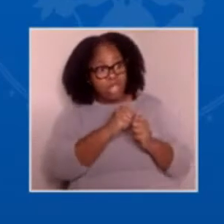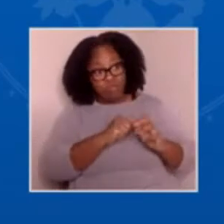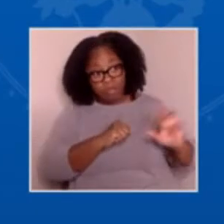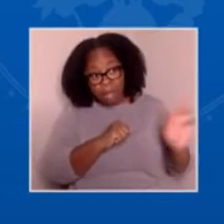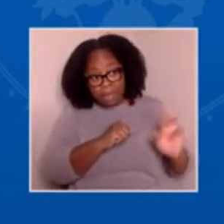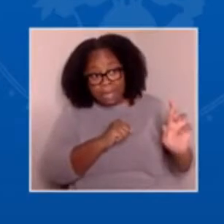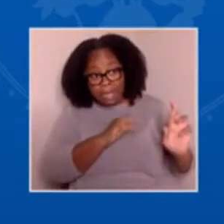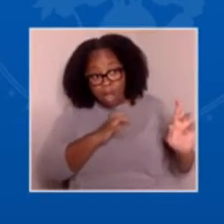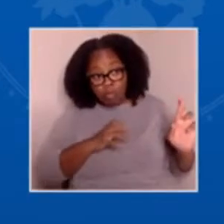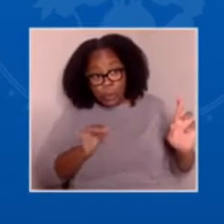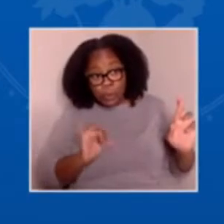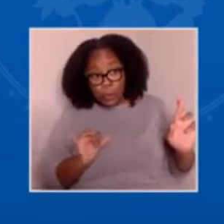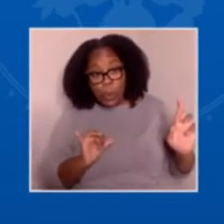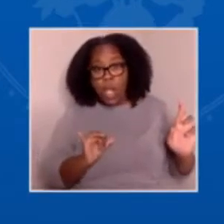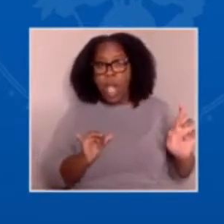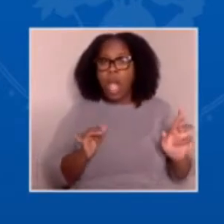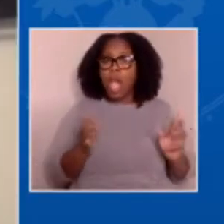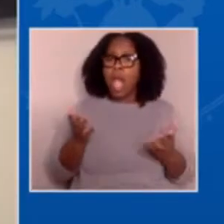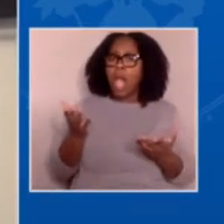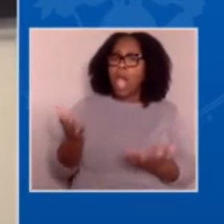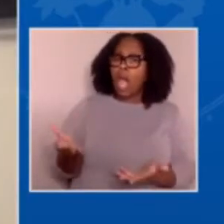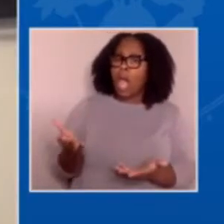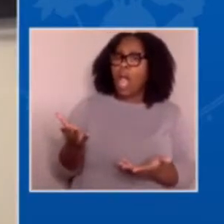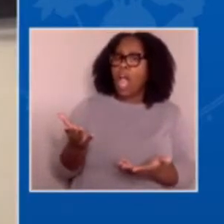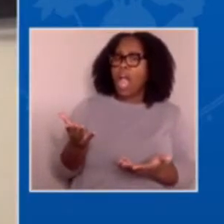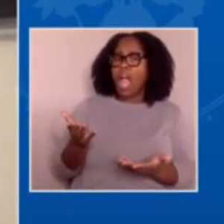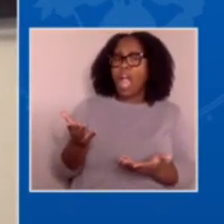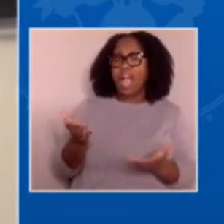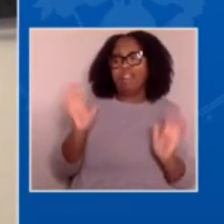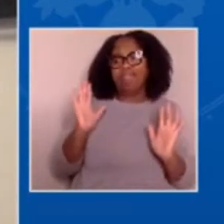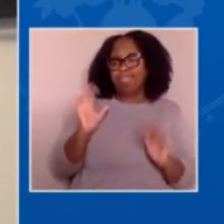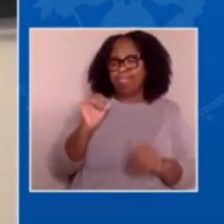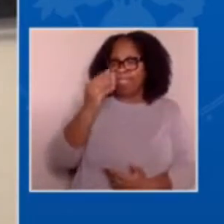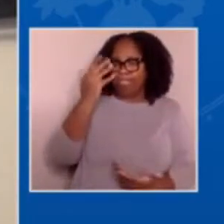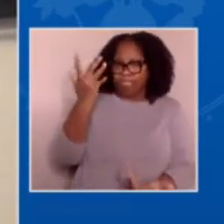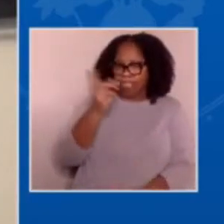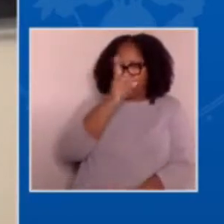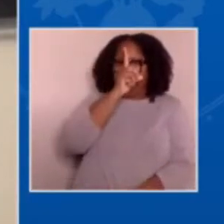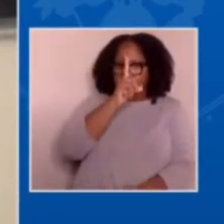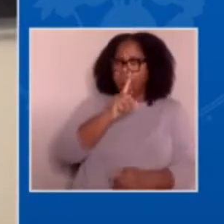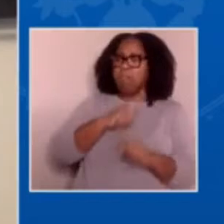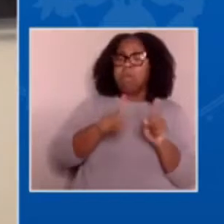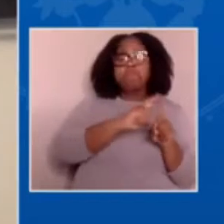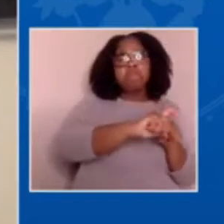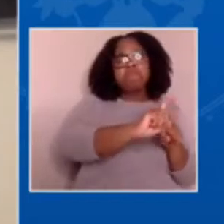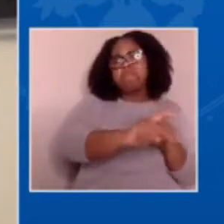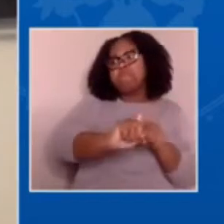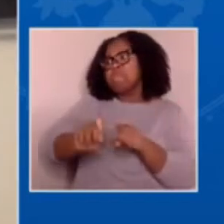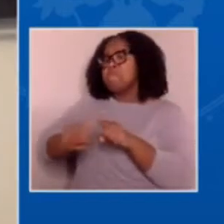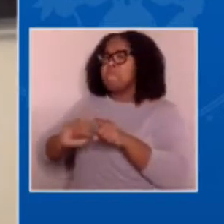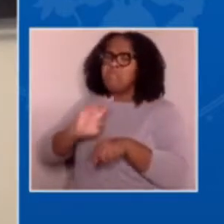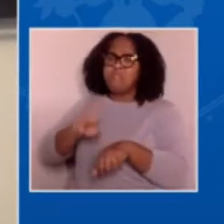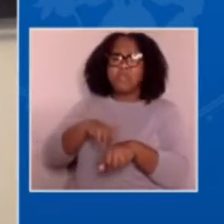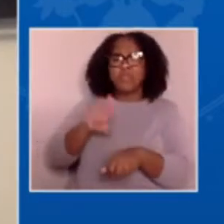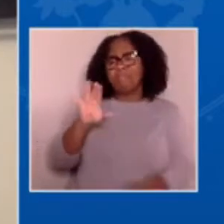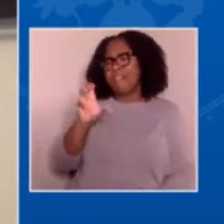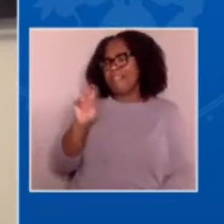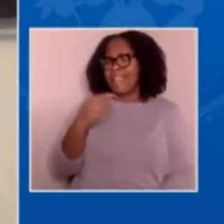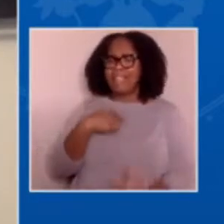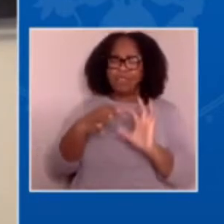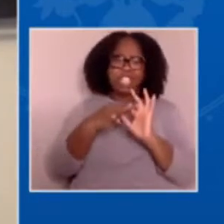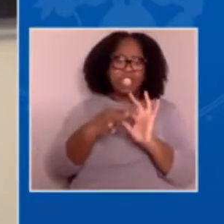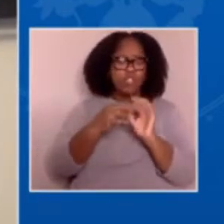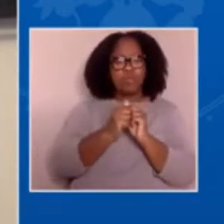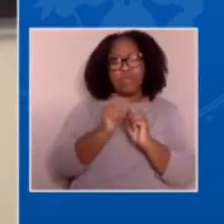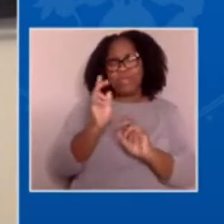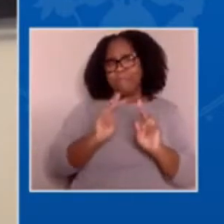this the president I have any more U calls to read out for you um but he's been doing a range of calls he has relationships of course that go back with